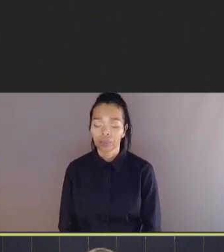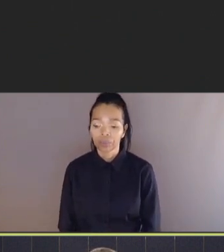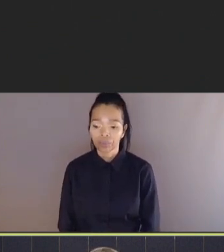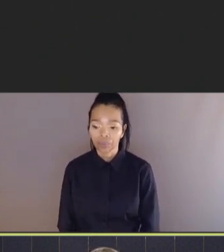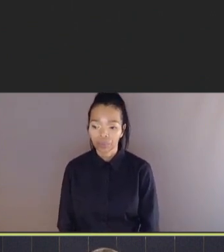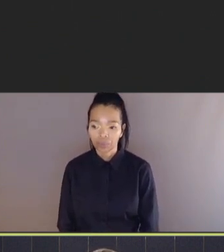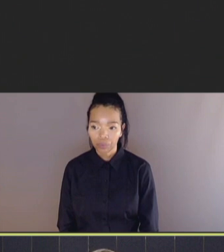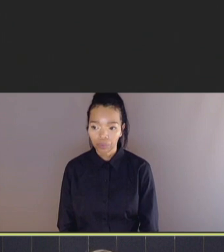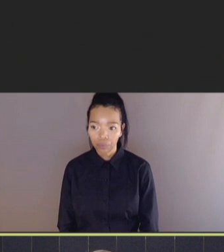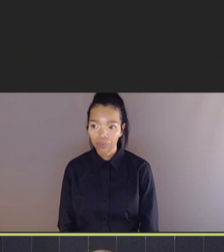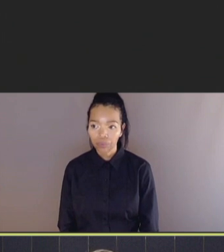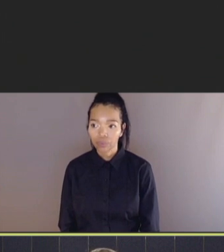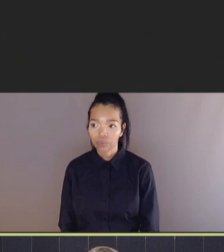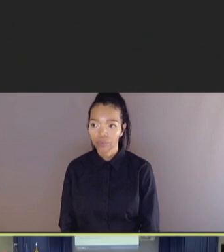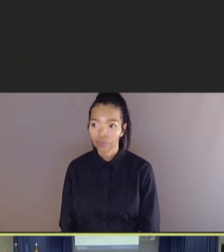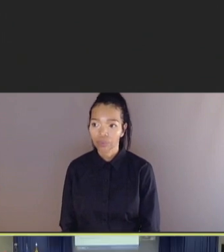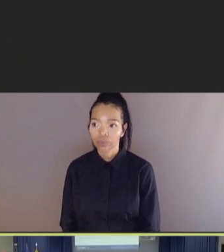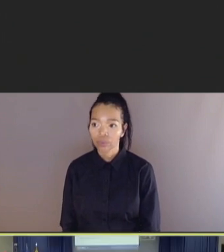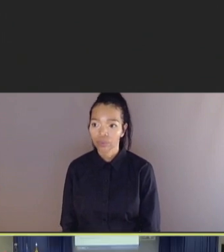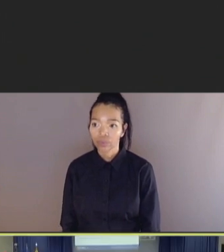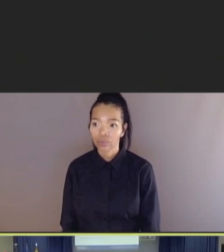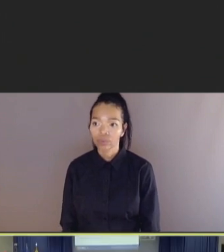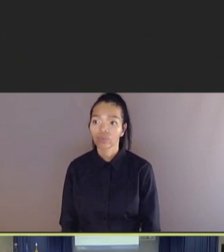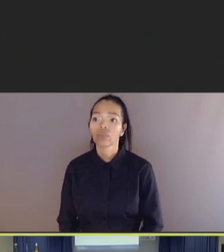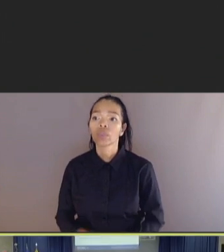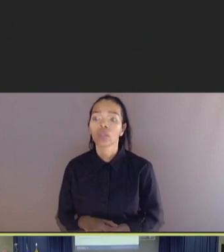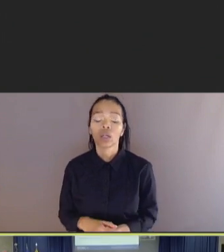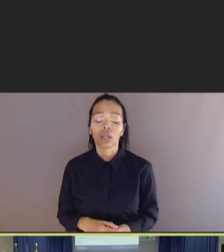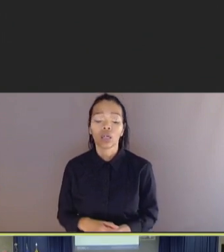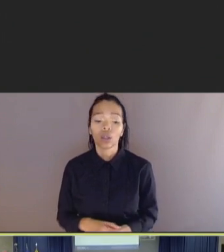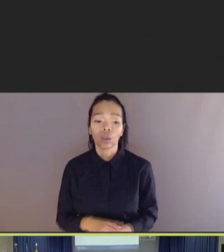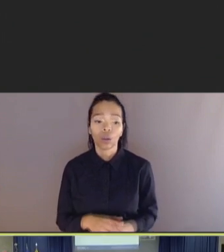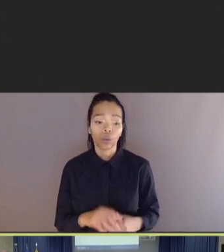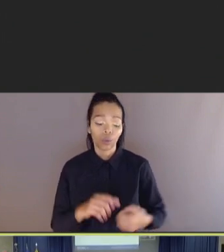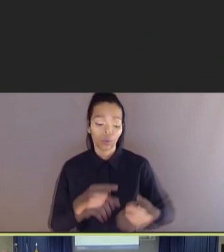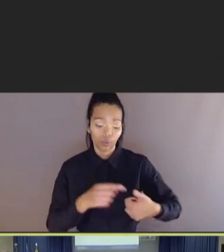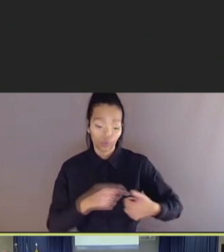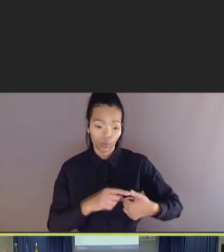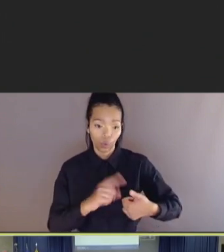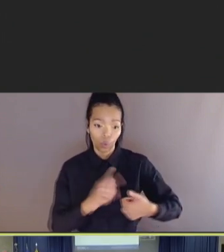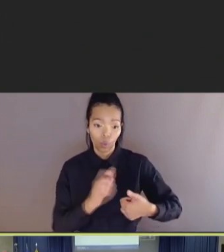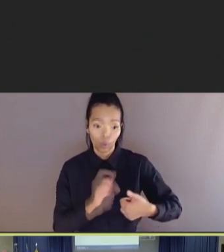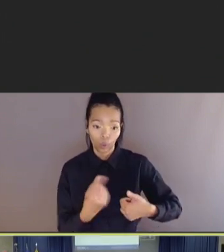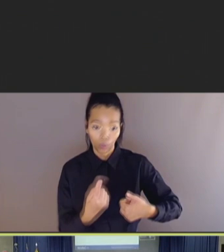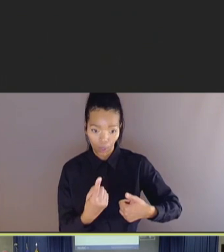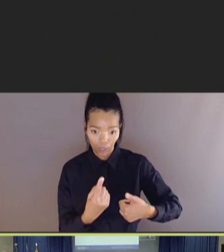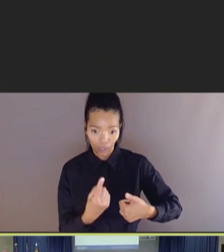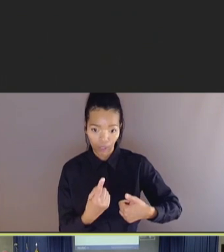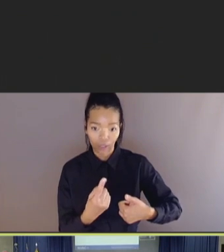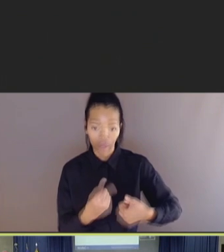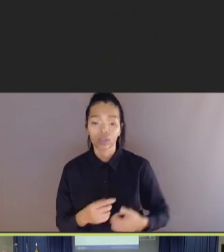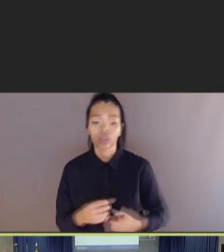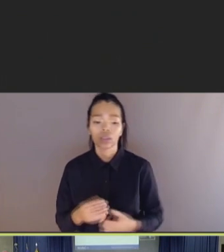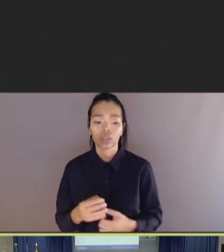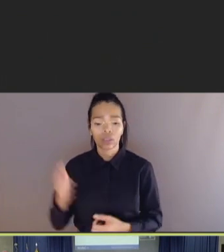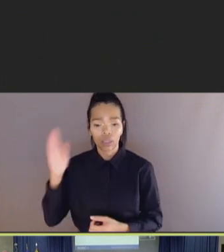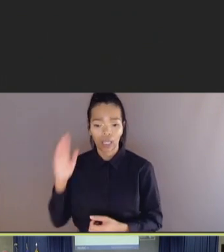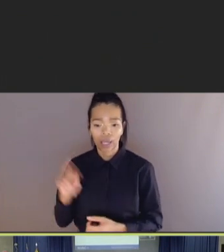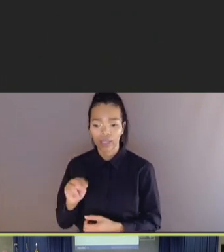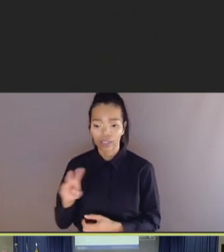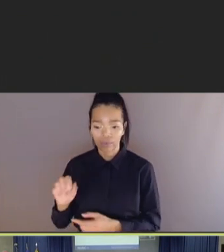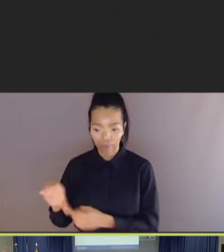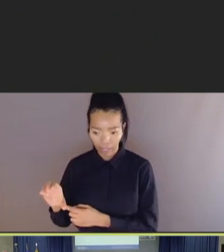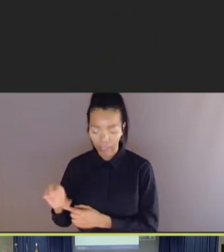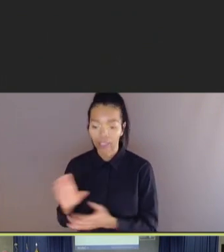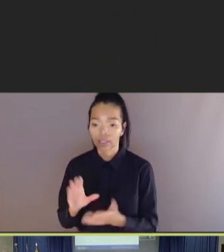for objective 1.1, I was just wondering, like the last NVAC meeting, we had a number of sessions